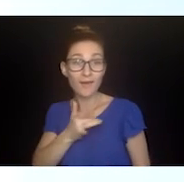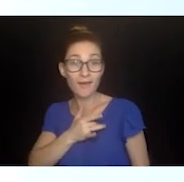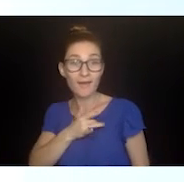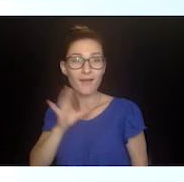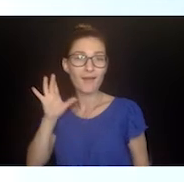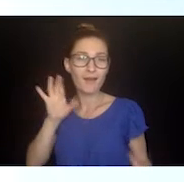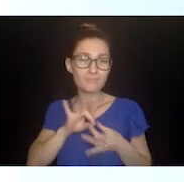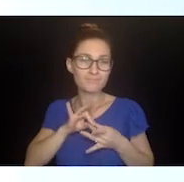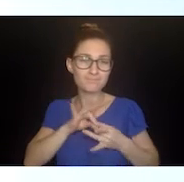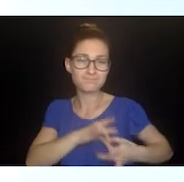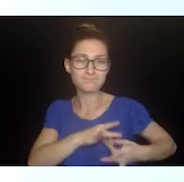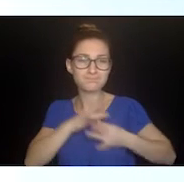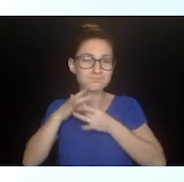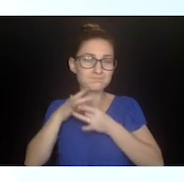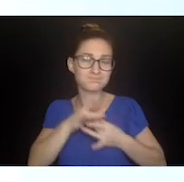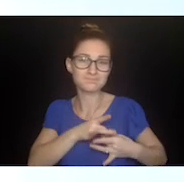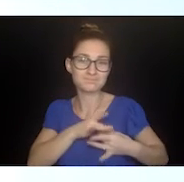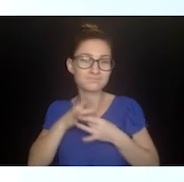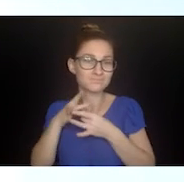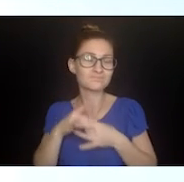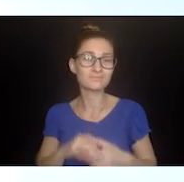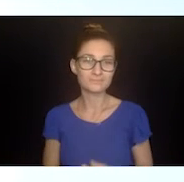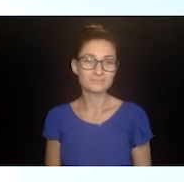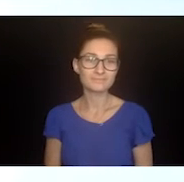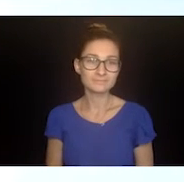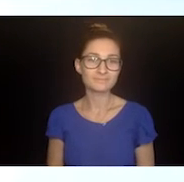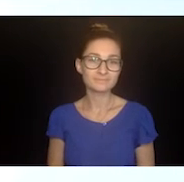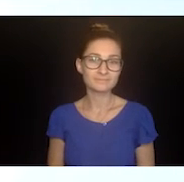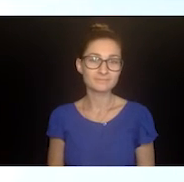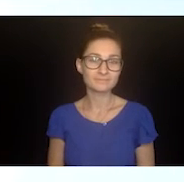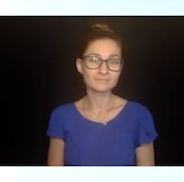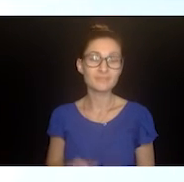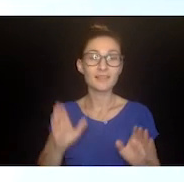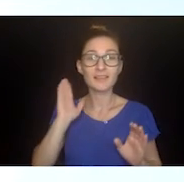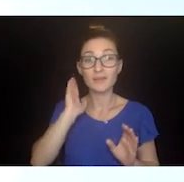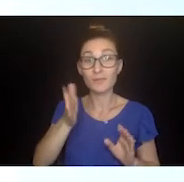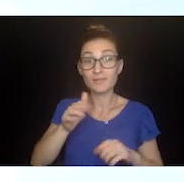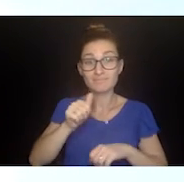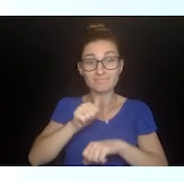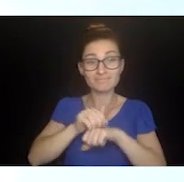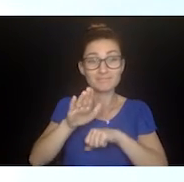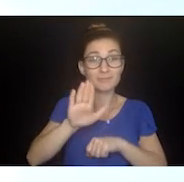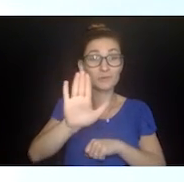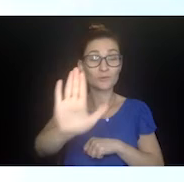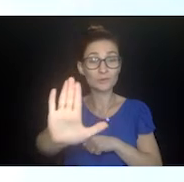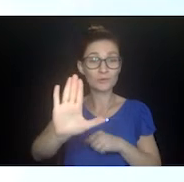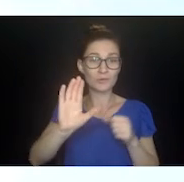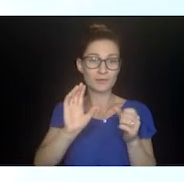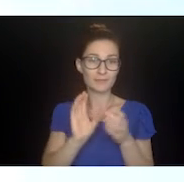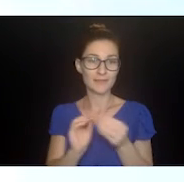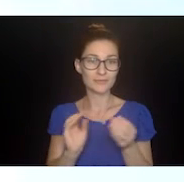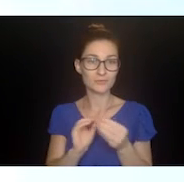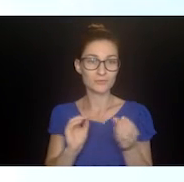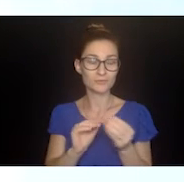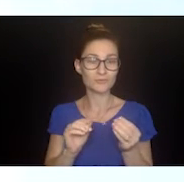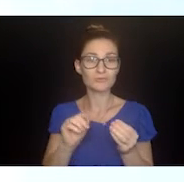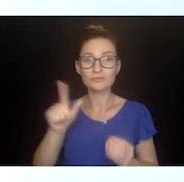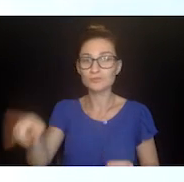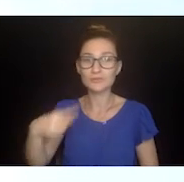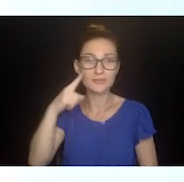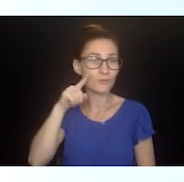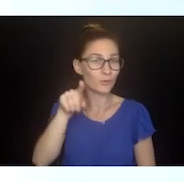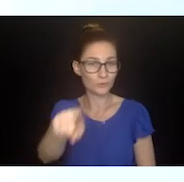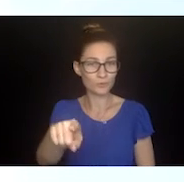He connects with your heart through your photo, and he sends you a message that's only for you, and you